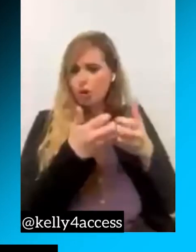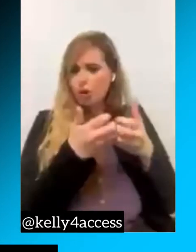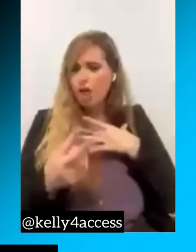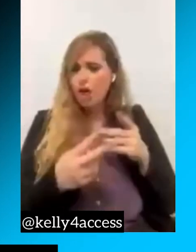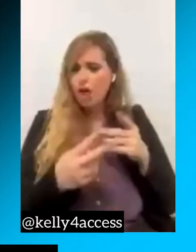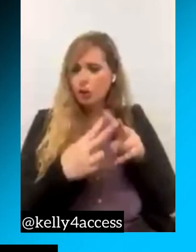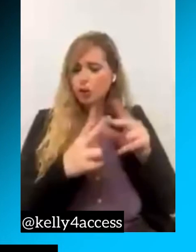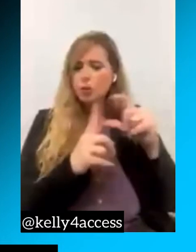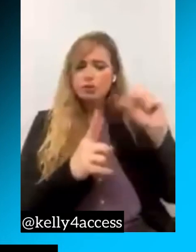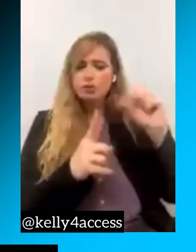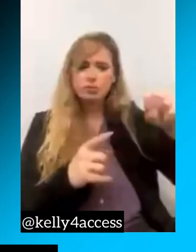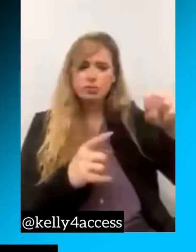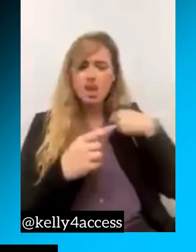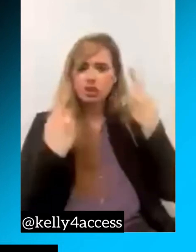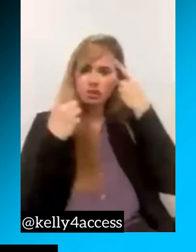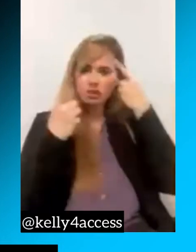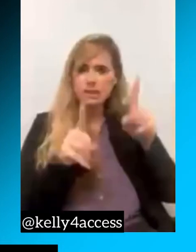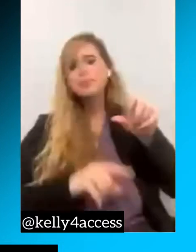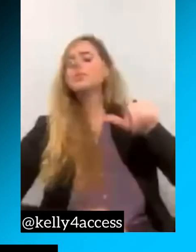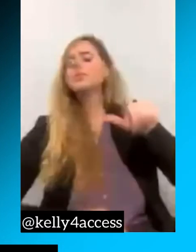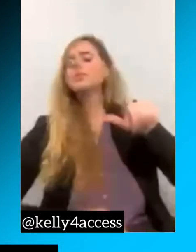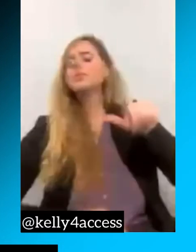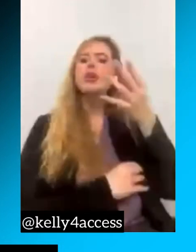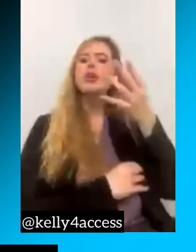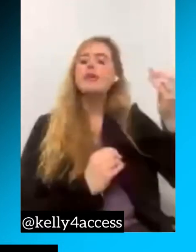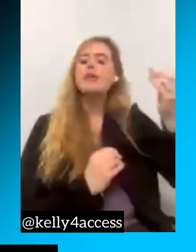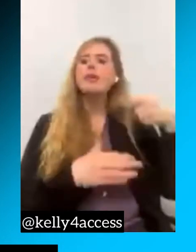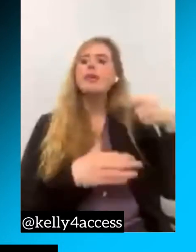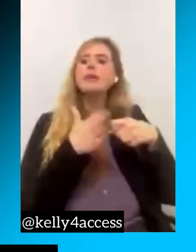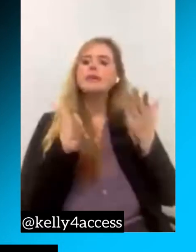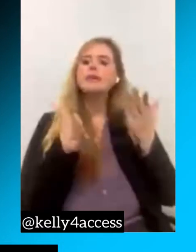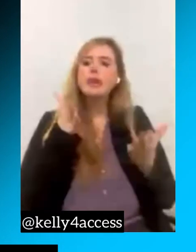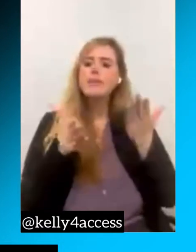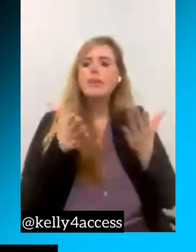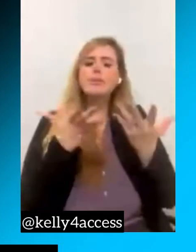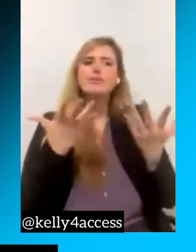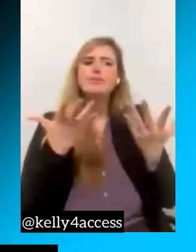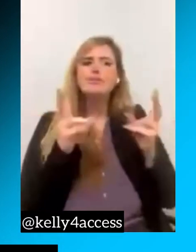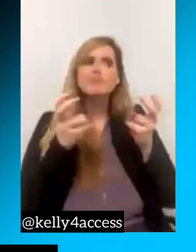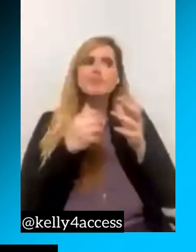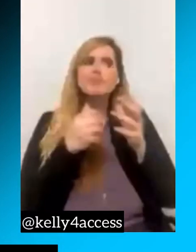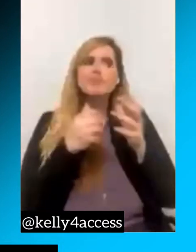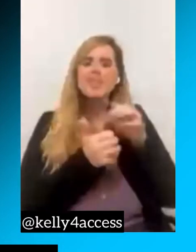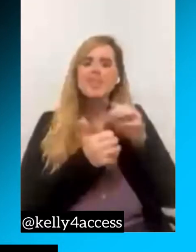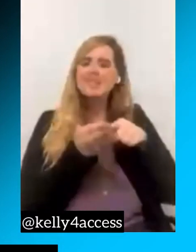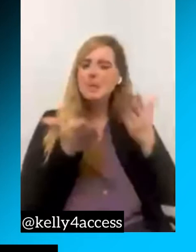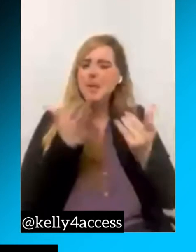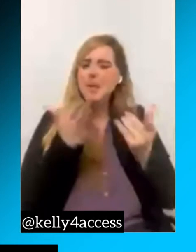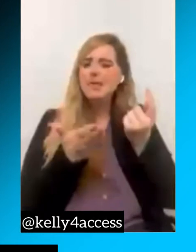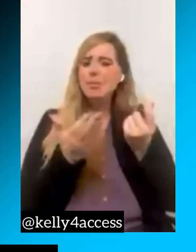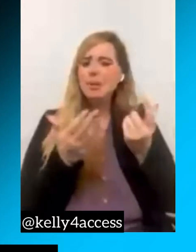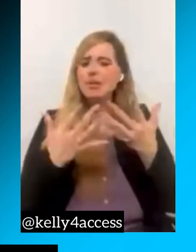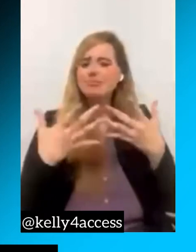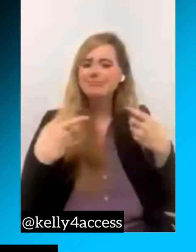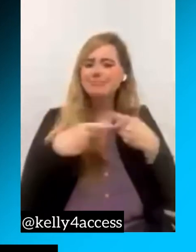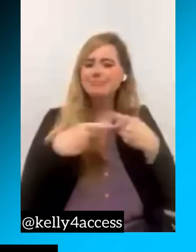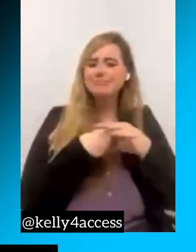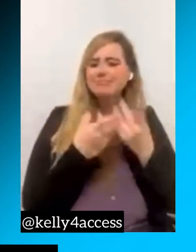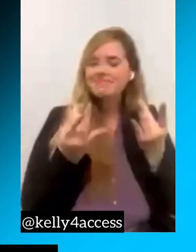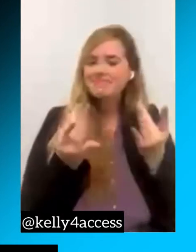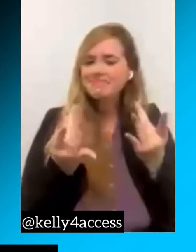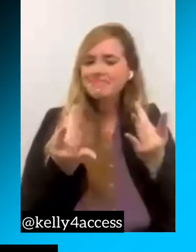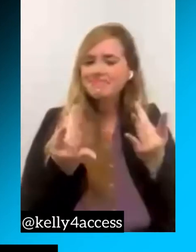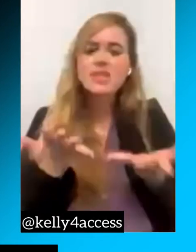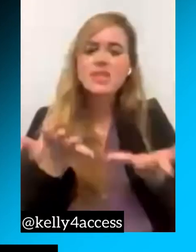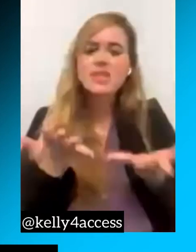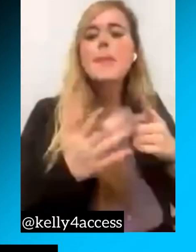I think another, and this might be, I don't know, this may be a little controversial, but I also